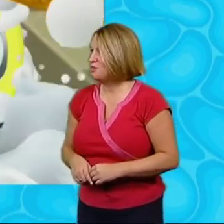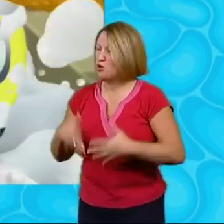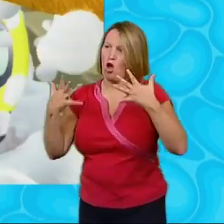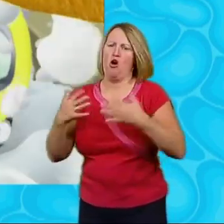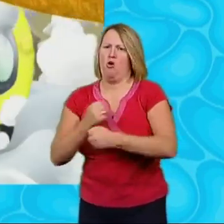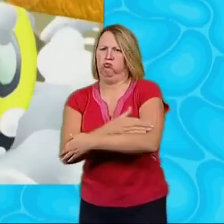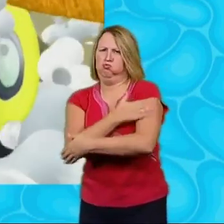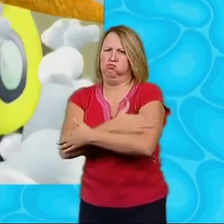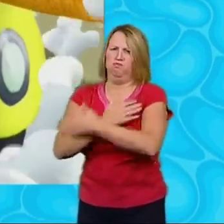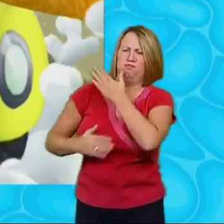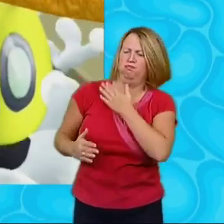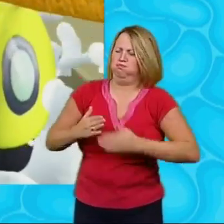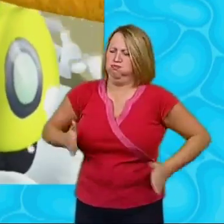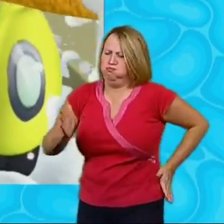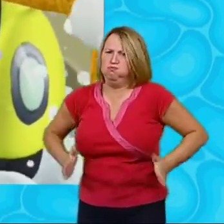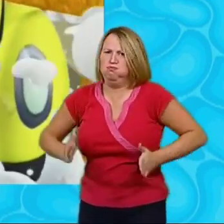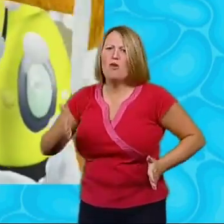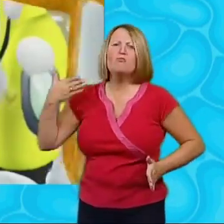Scrubbing all around.